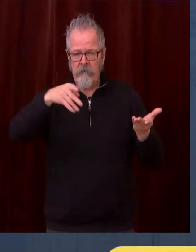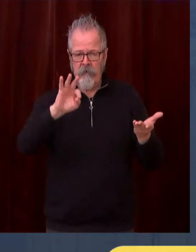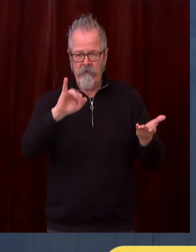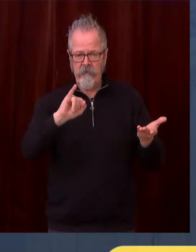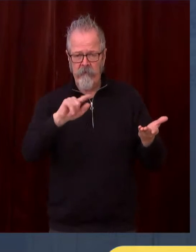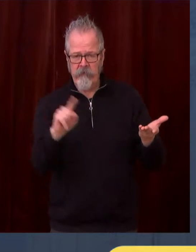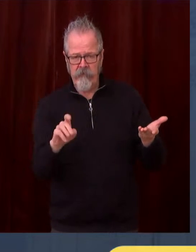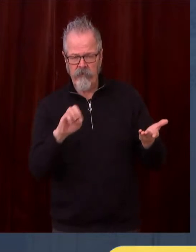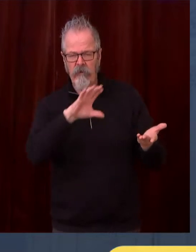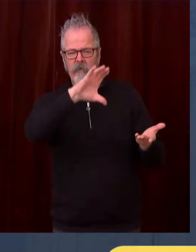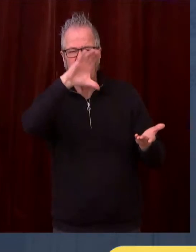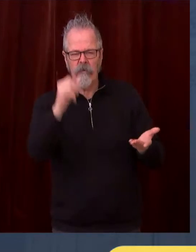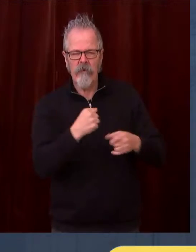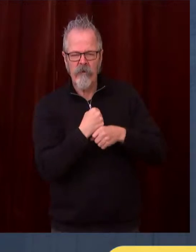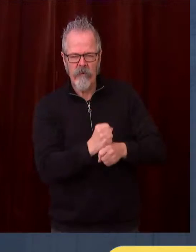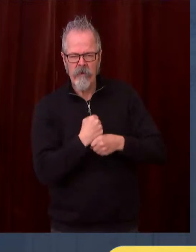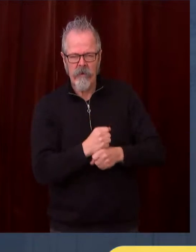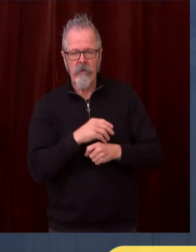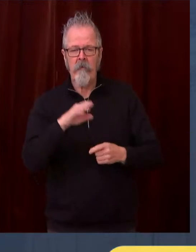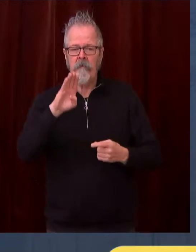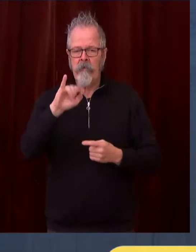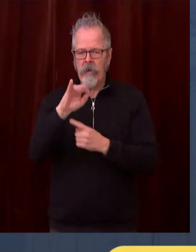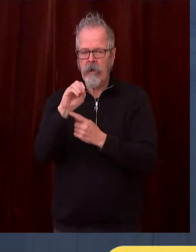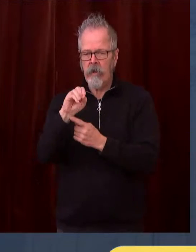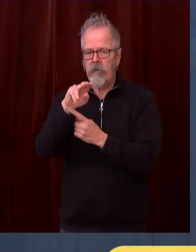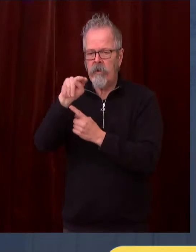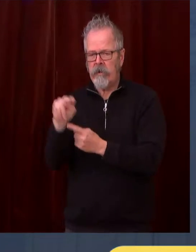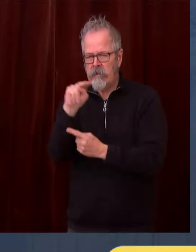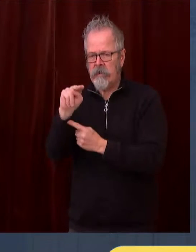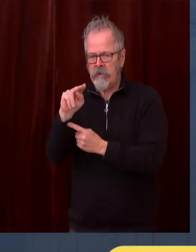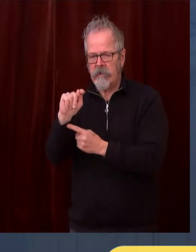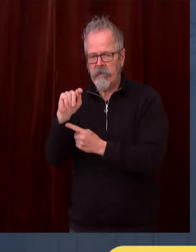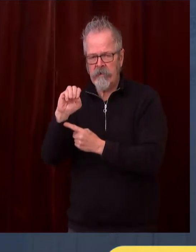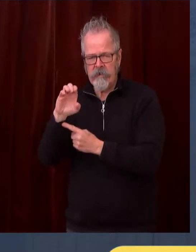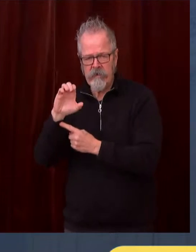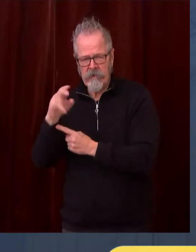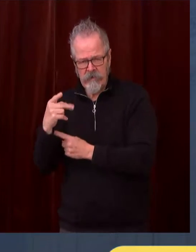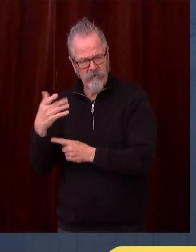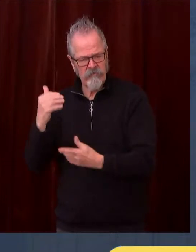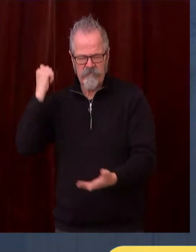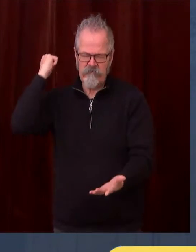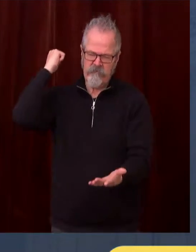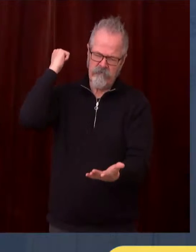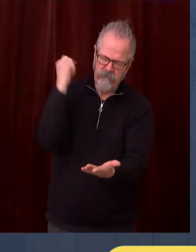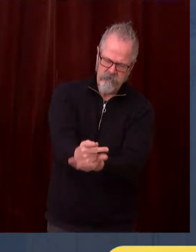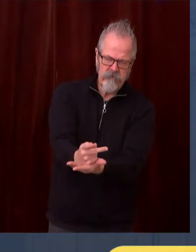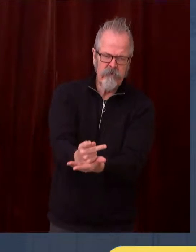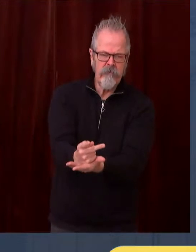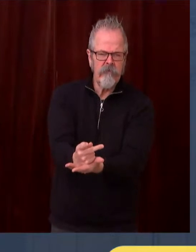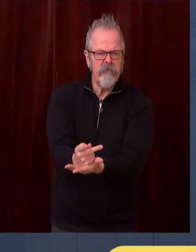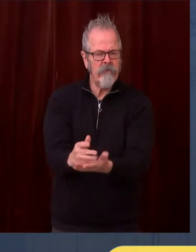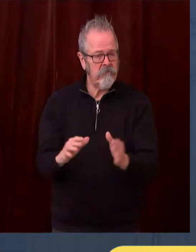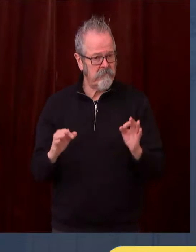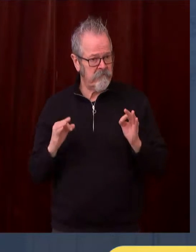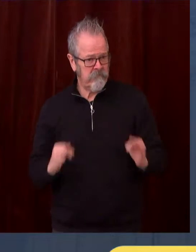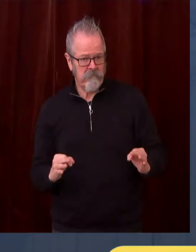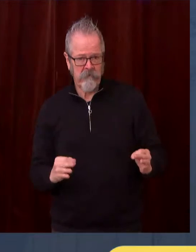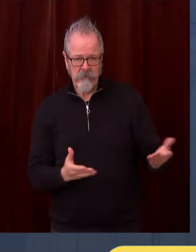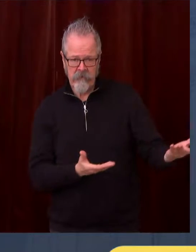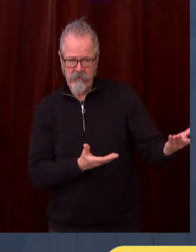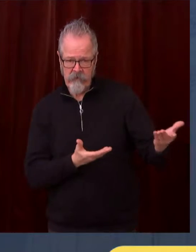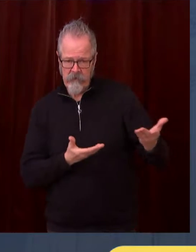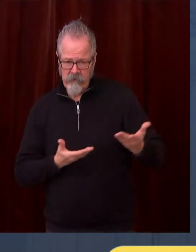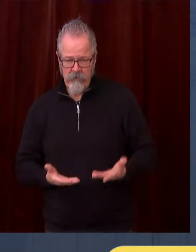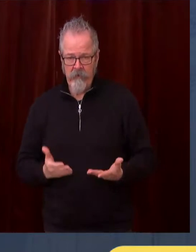So I'm pleased to announce that our Western States Work Group gave their unanimous recommendation to the vaccine